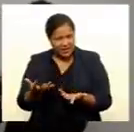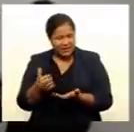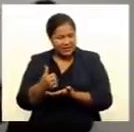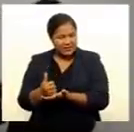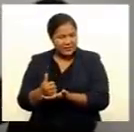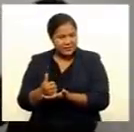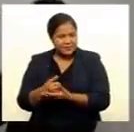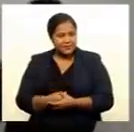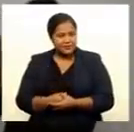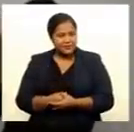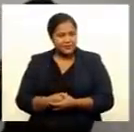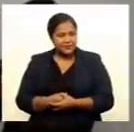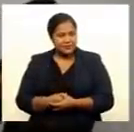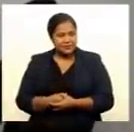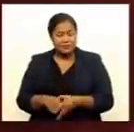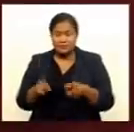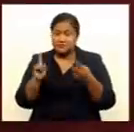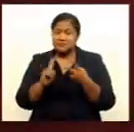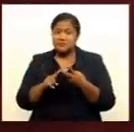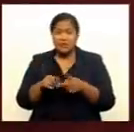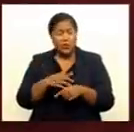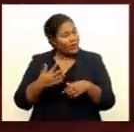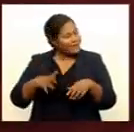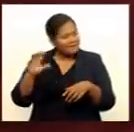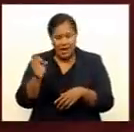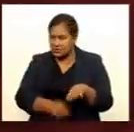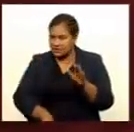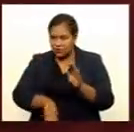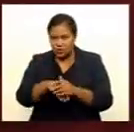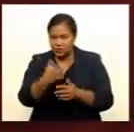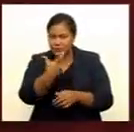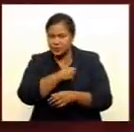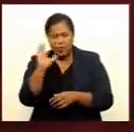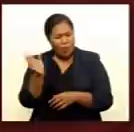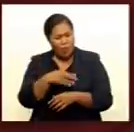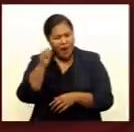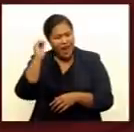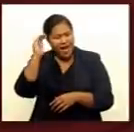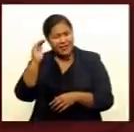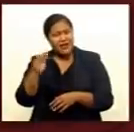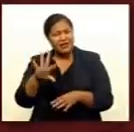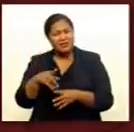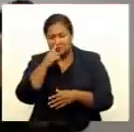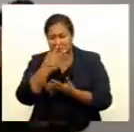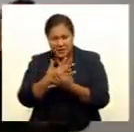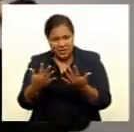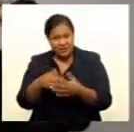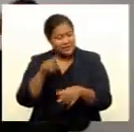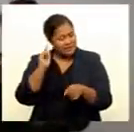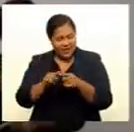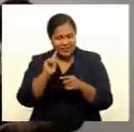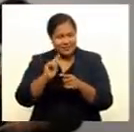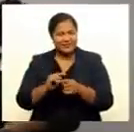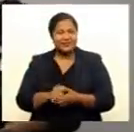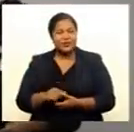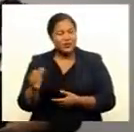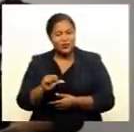And two, we must fully vaccinate all our adult population as quickly as possible.